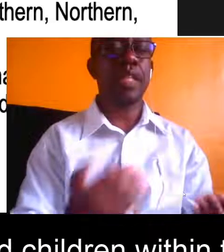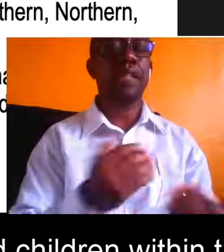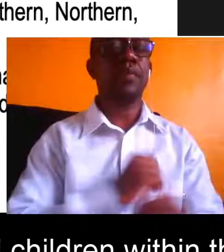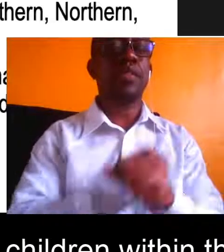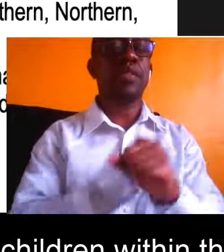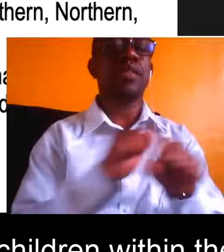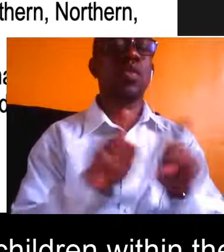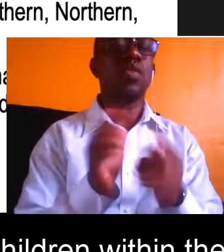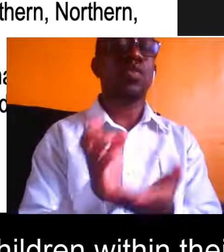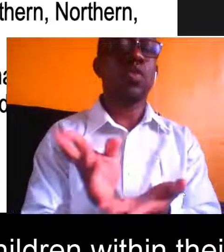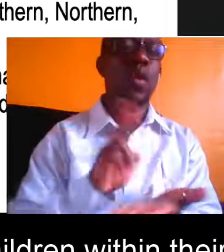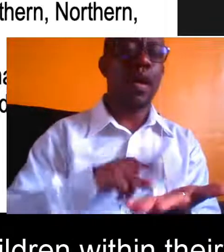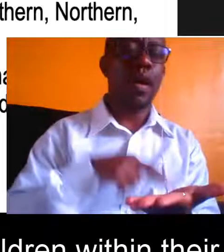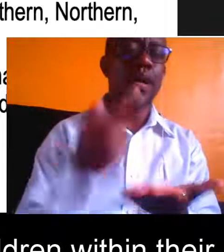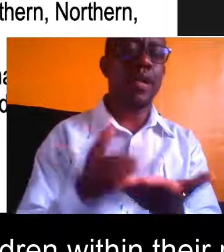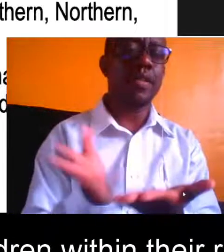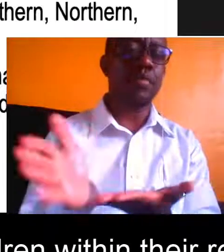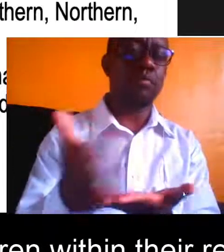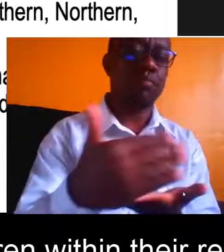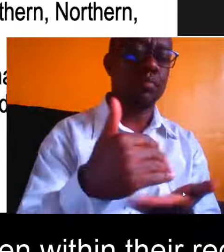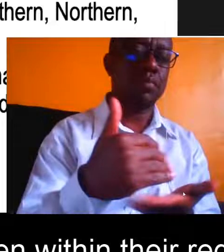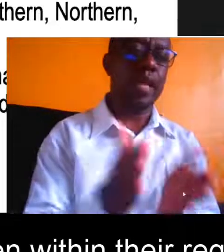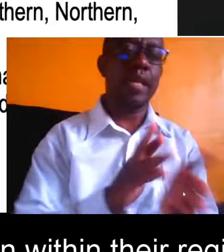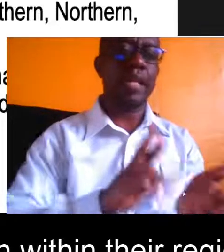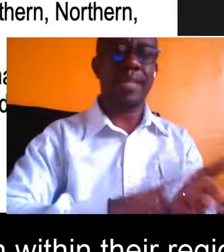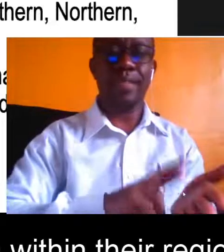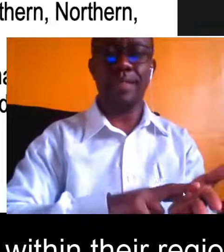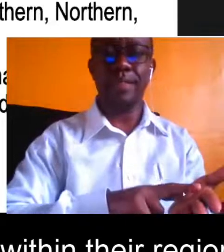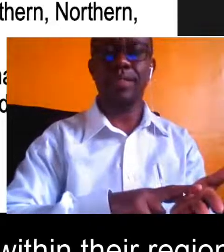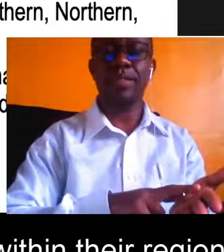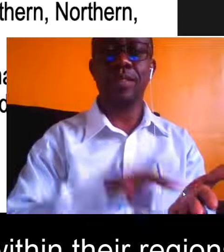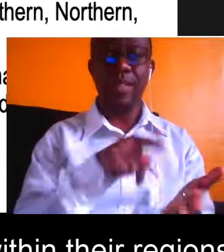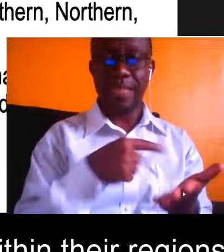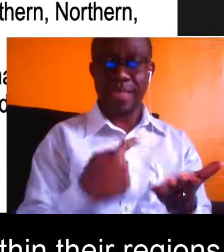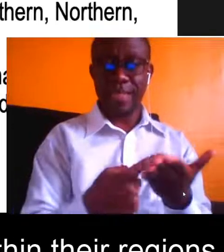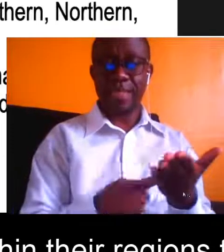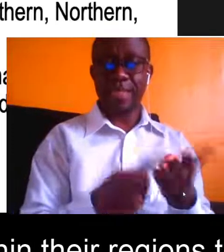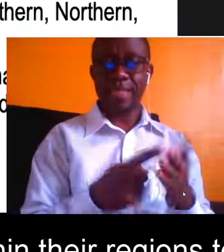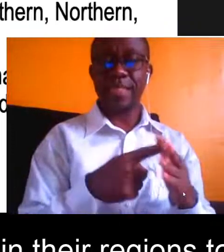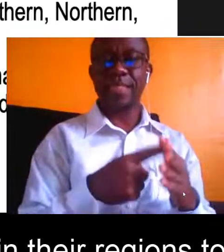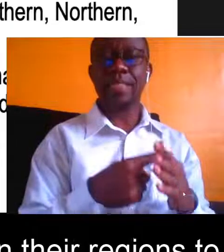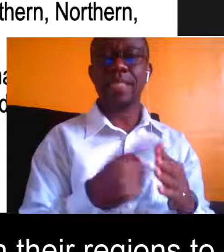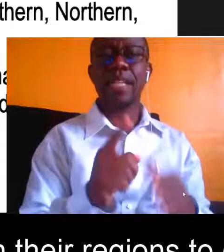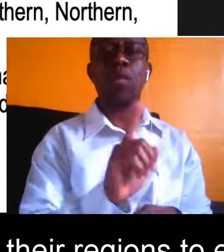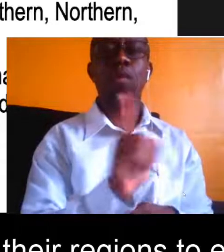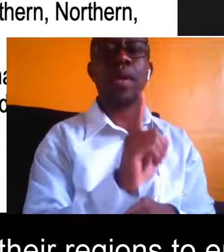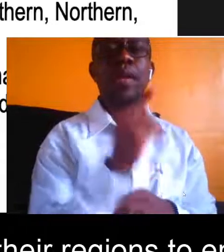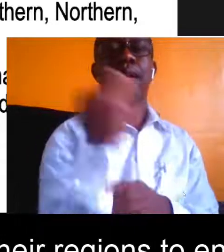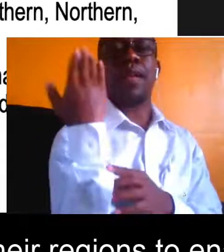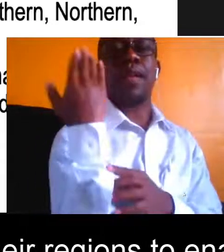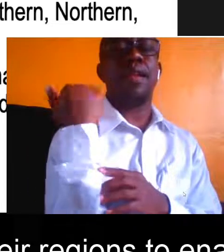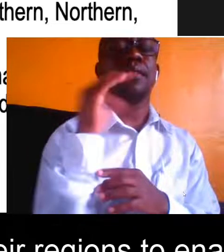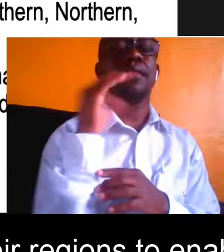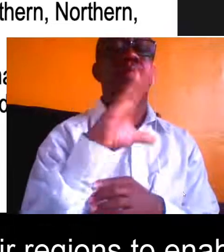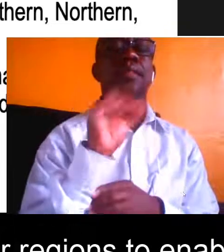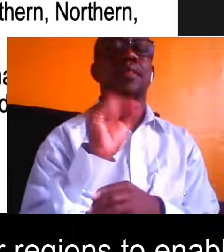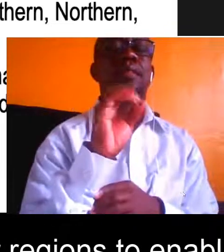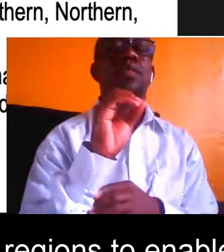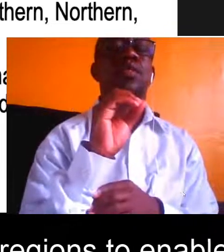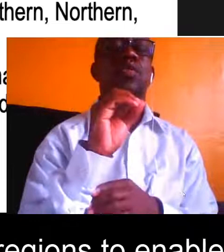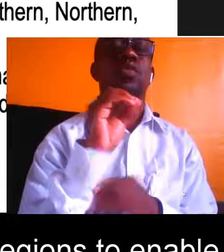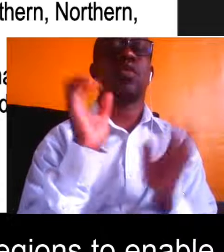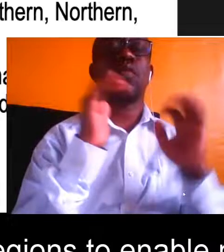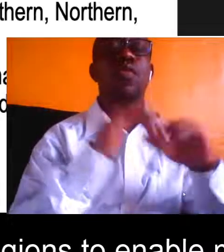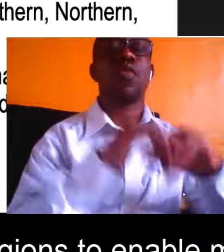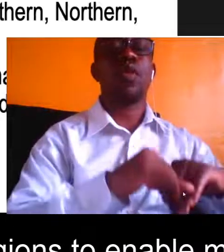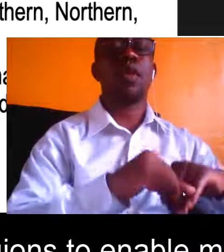mobilization, and registration. You will recall that this discussion started in the last CSO Forum, where NGOs wanted a